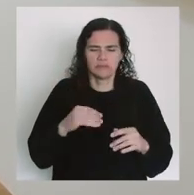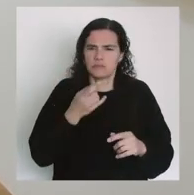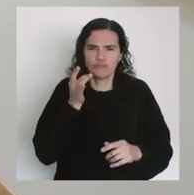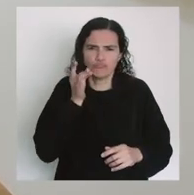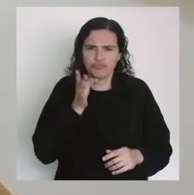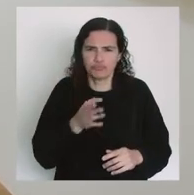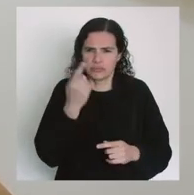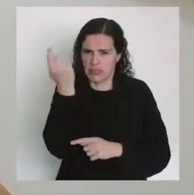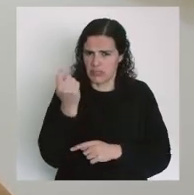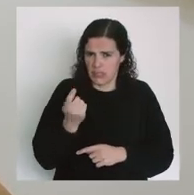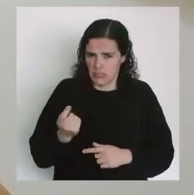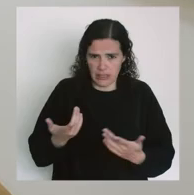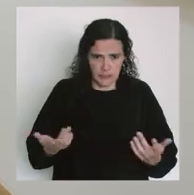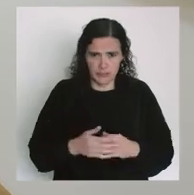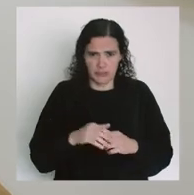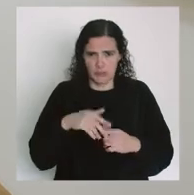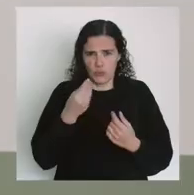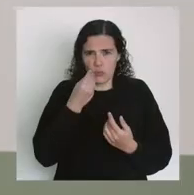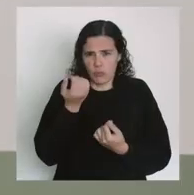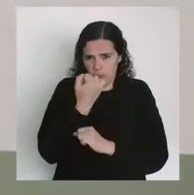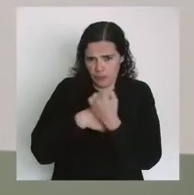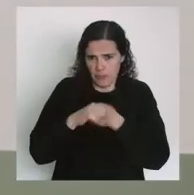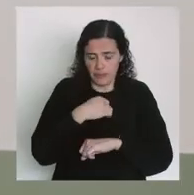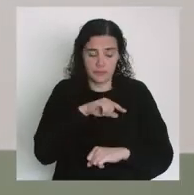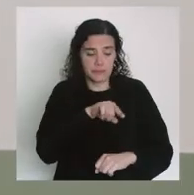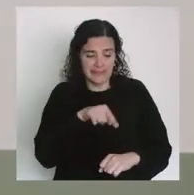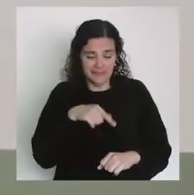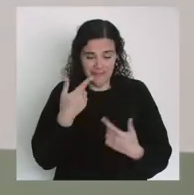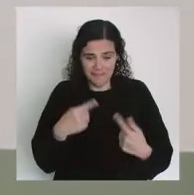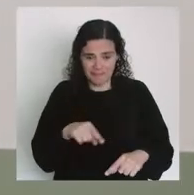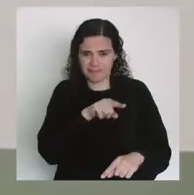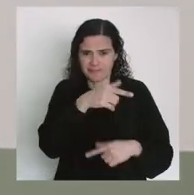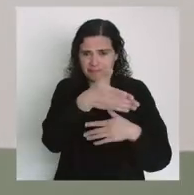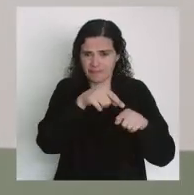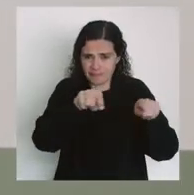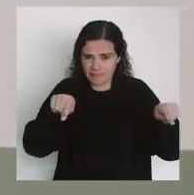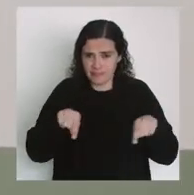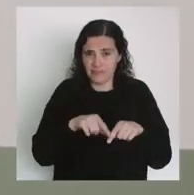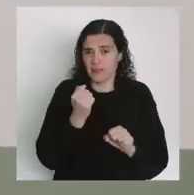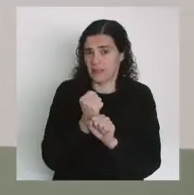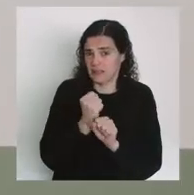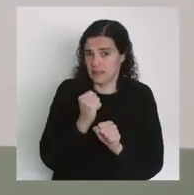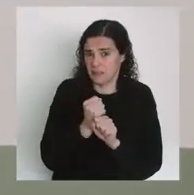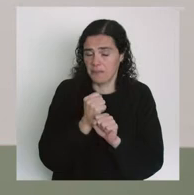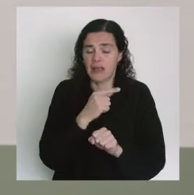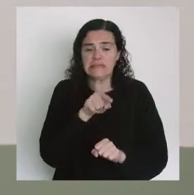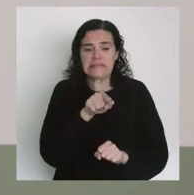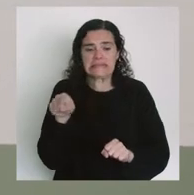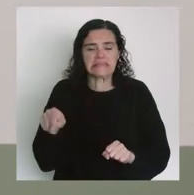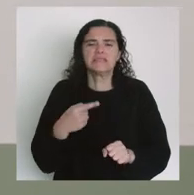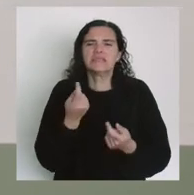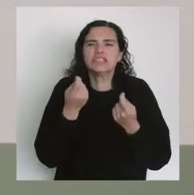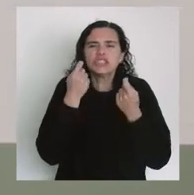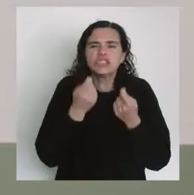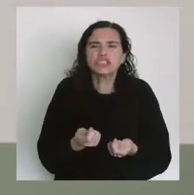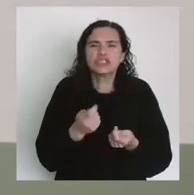quick drawing gestures. Actually, there is even in the room a work which is